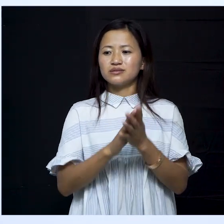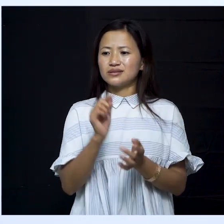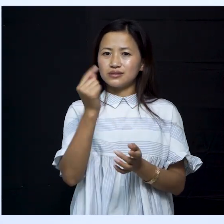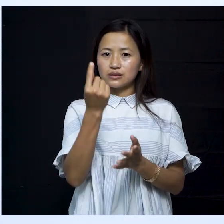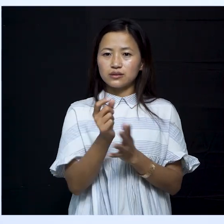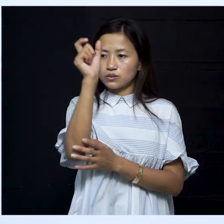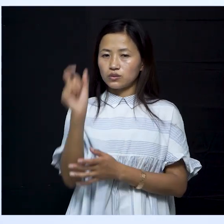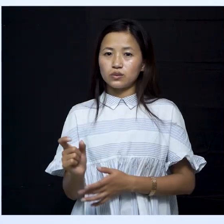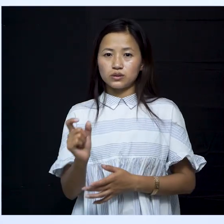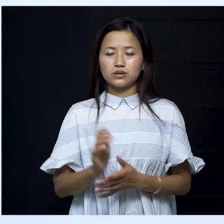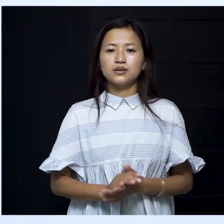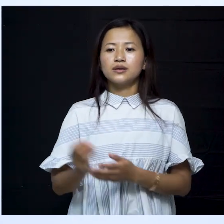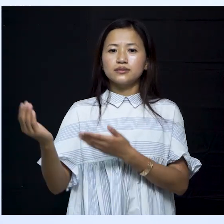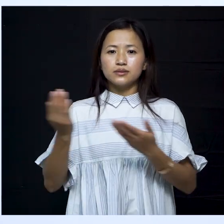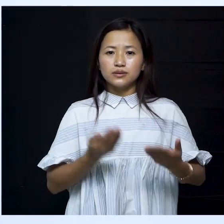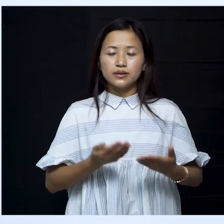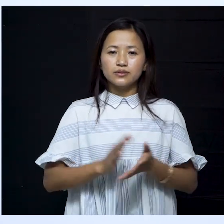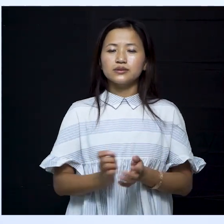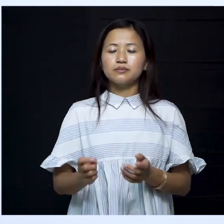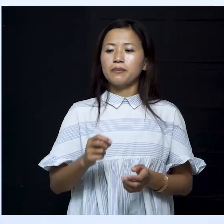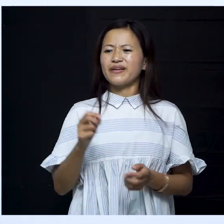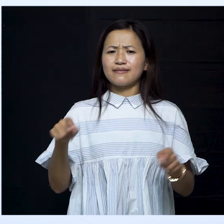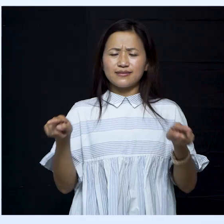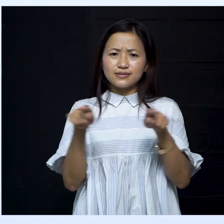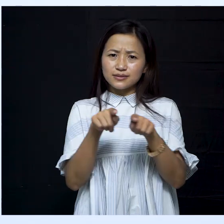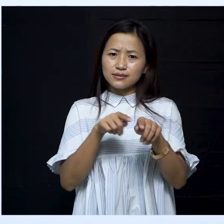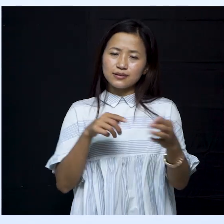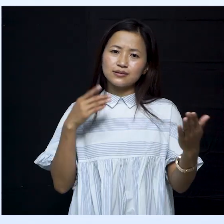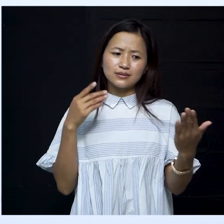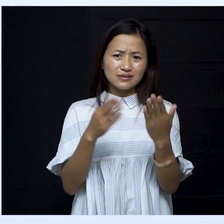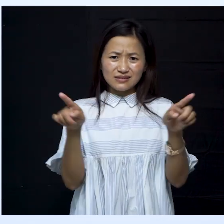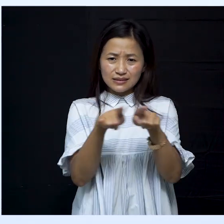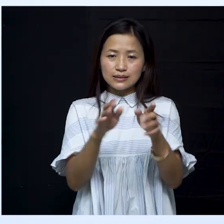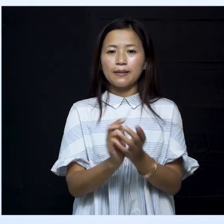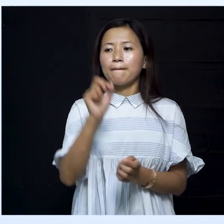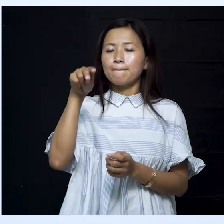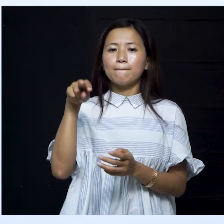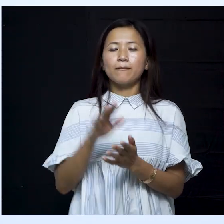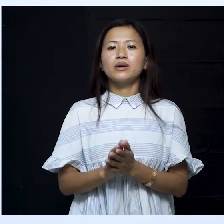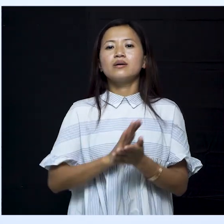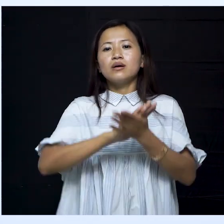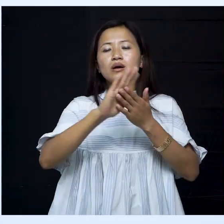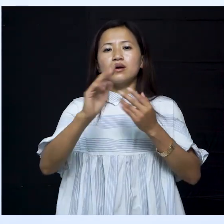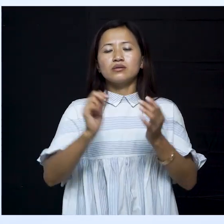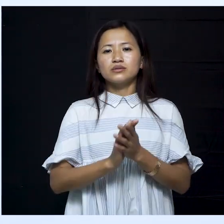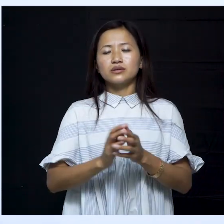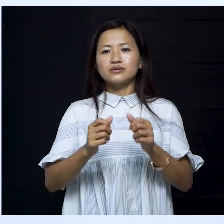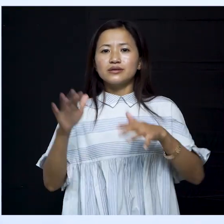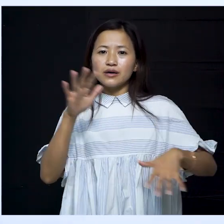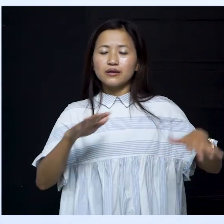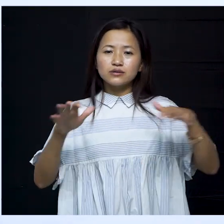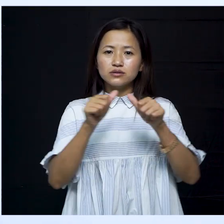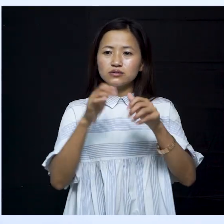word that carries the exact meaning. In another incident in a Hollywood studio, he came